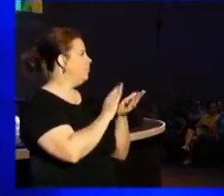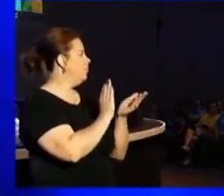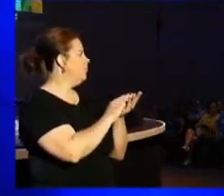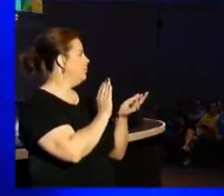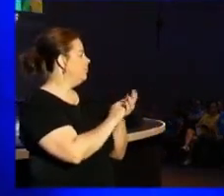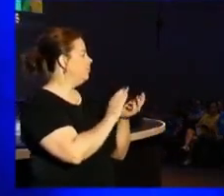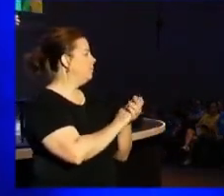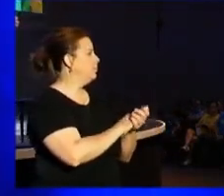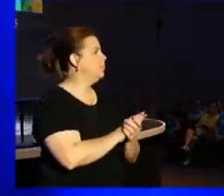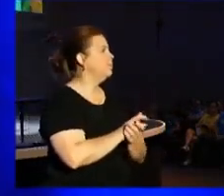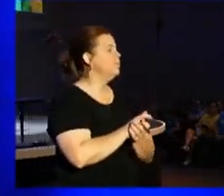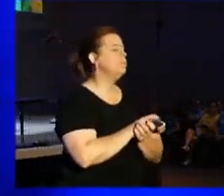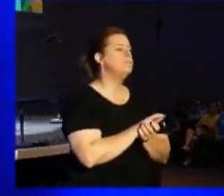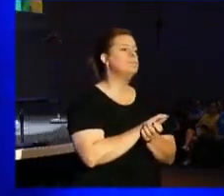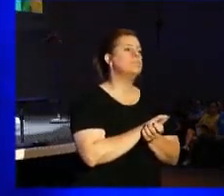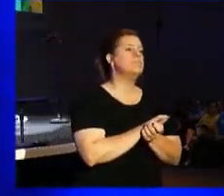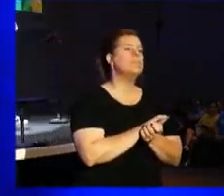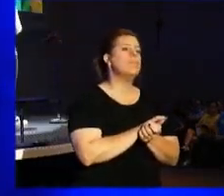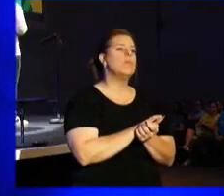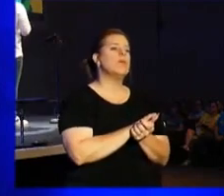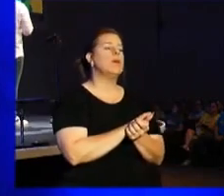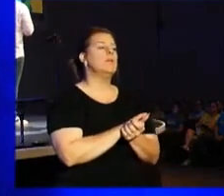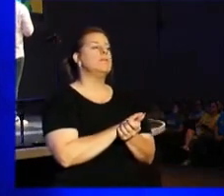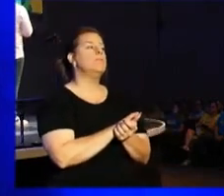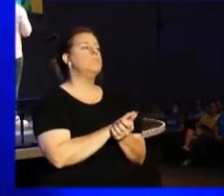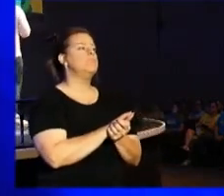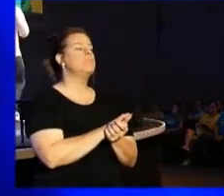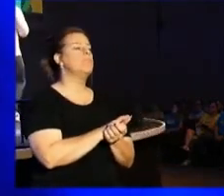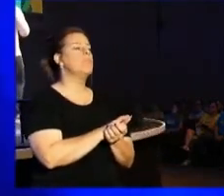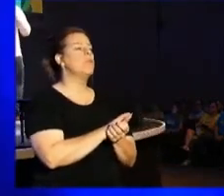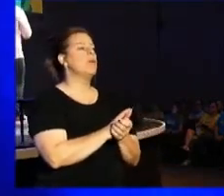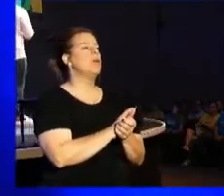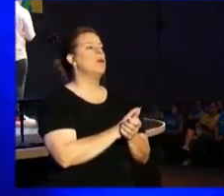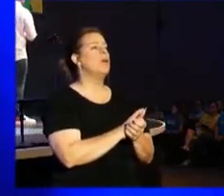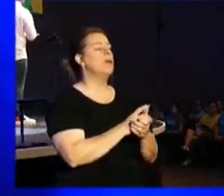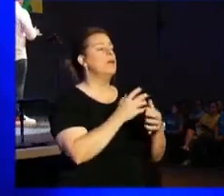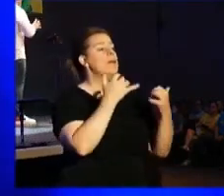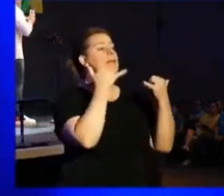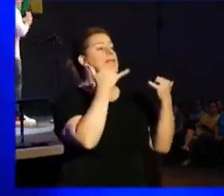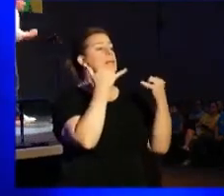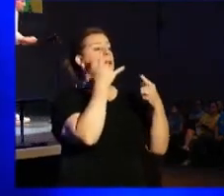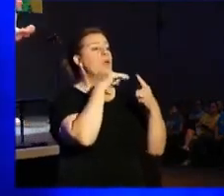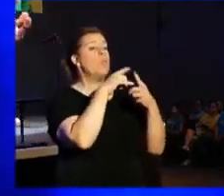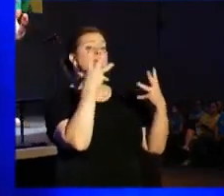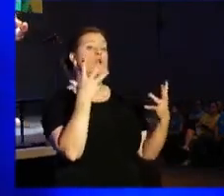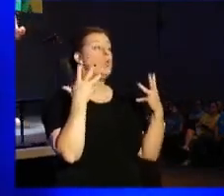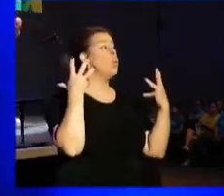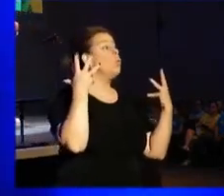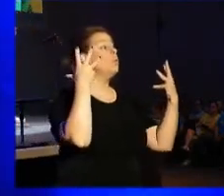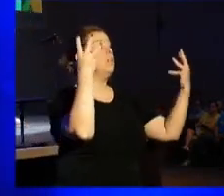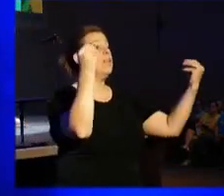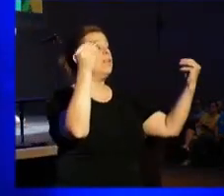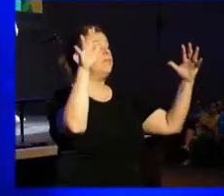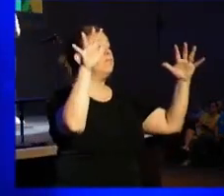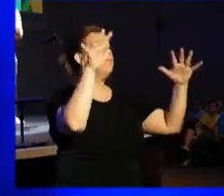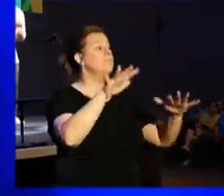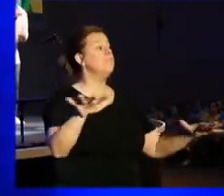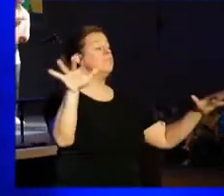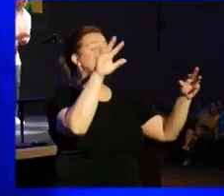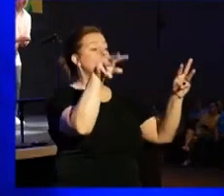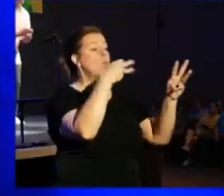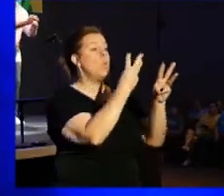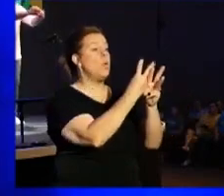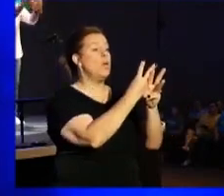So church, here's what I want to leave you with. As we go into a world that desperately needs to know that there is a